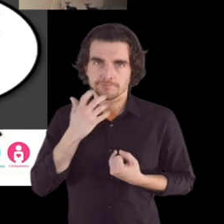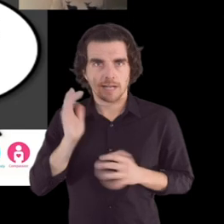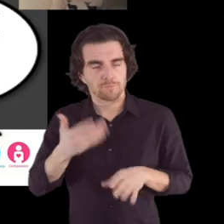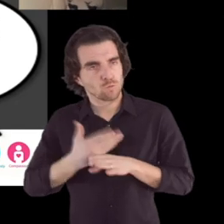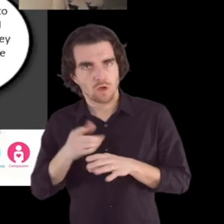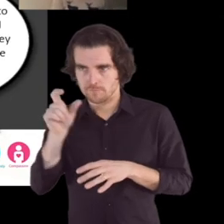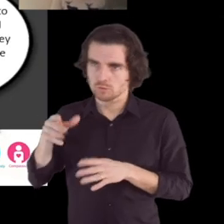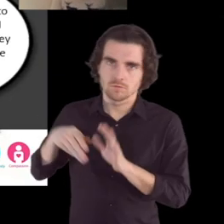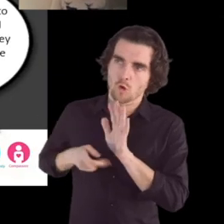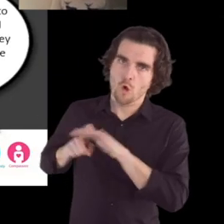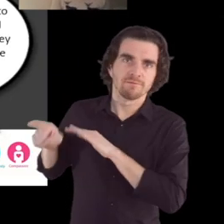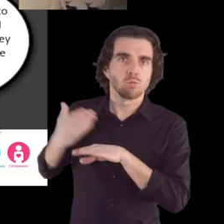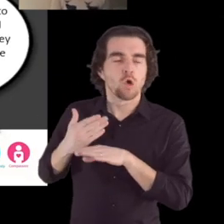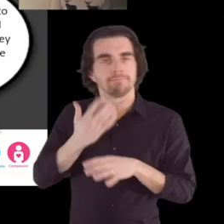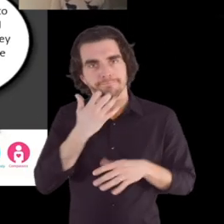them.